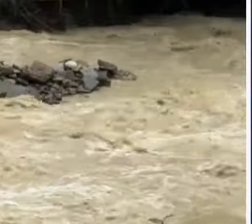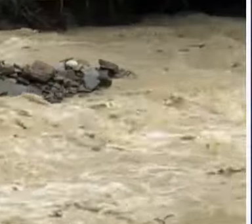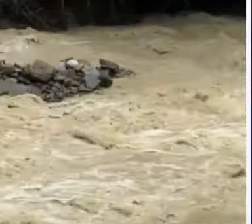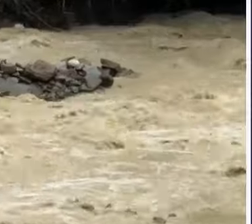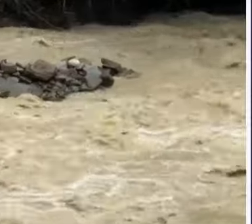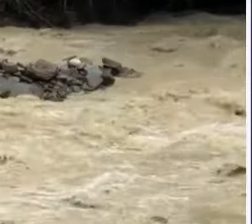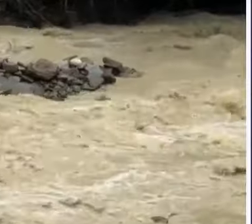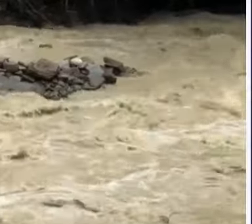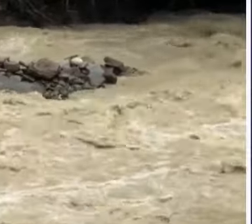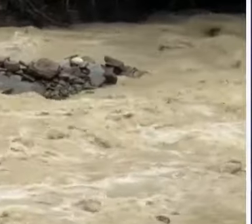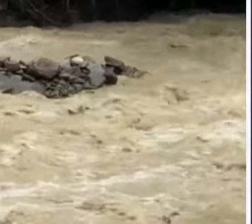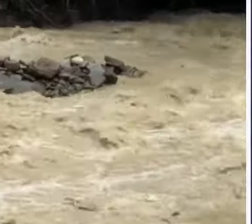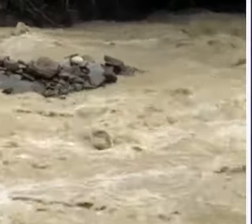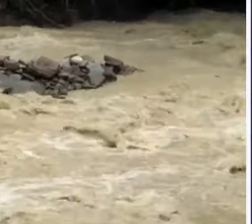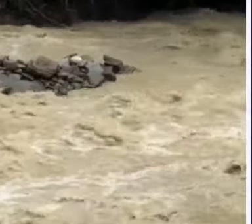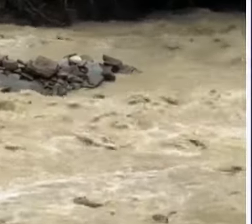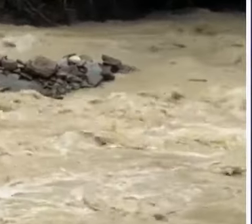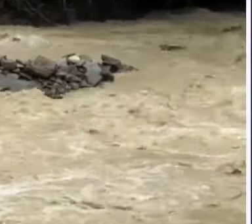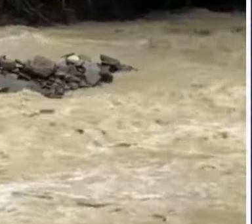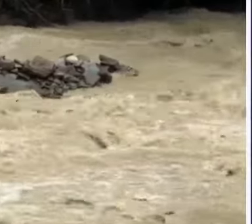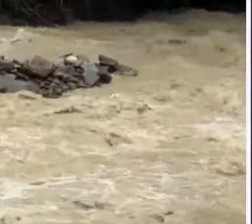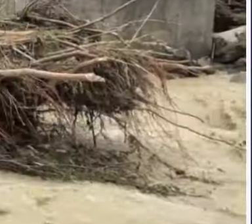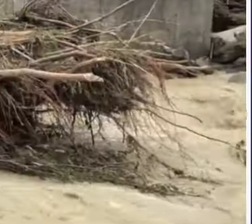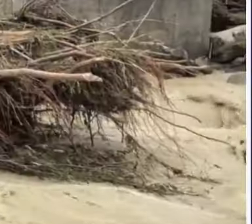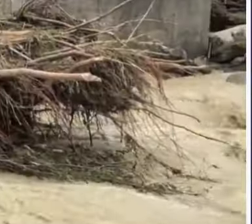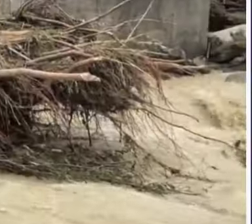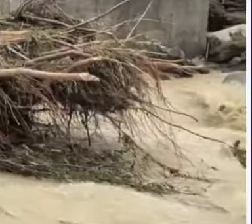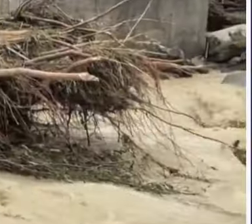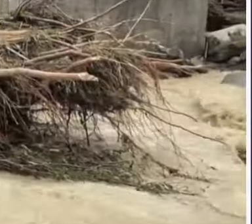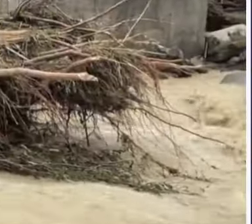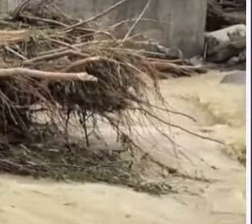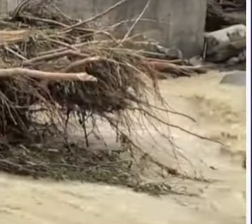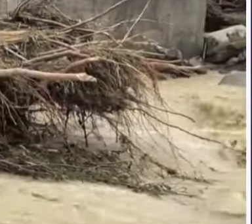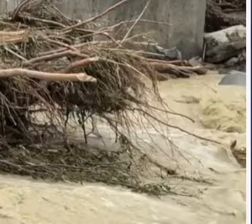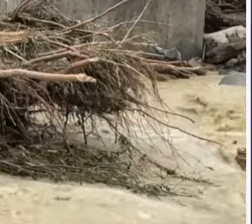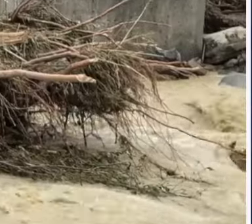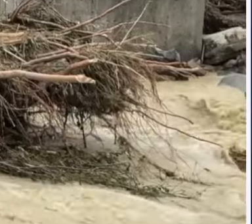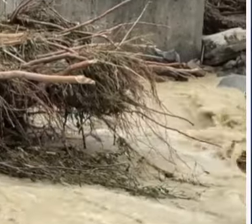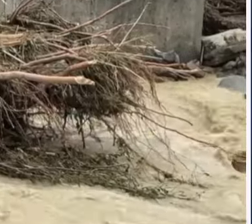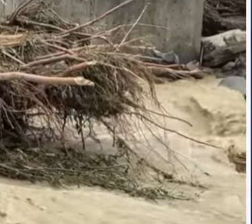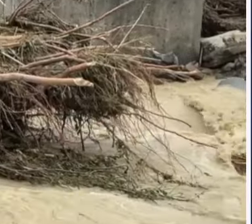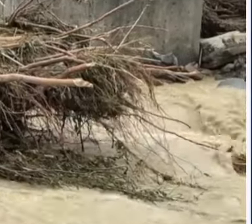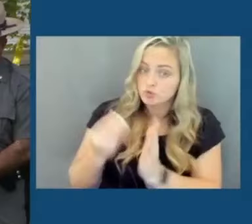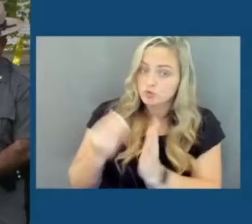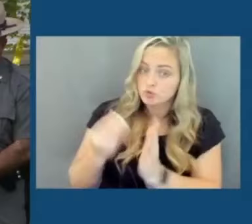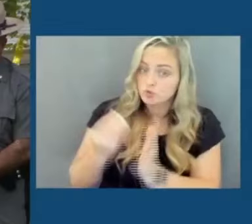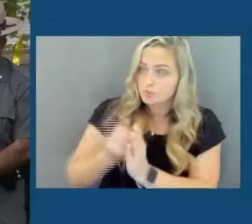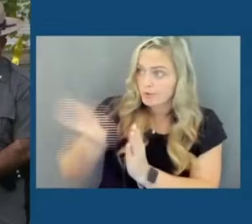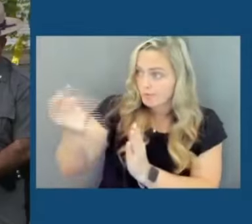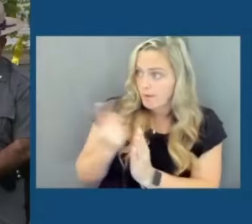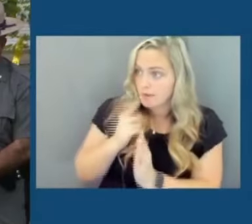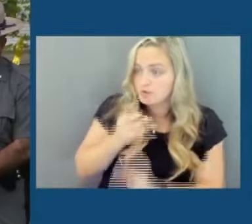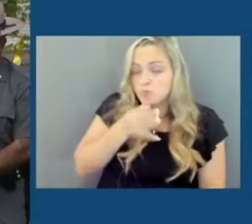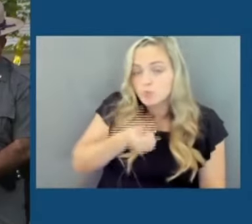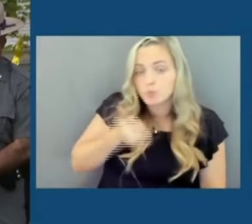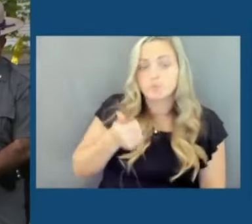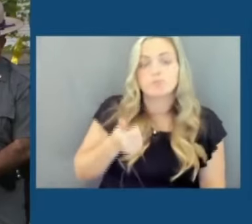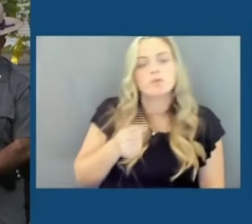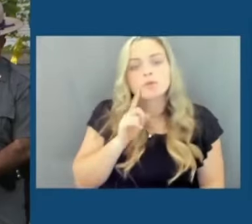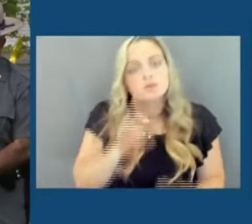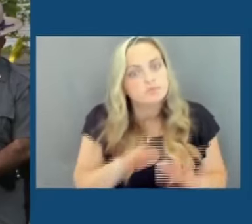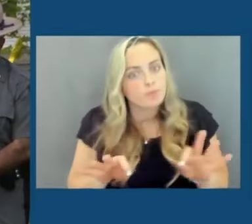to homeowners in several counties, including Allegany, to help with repairs that aren't covered by insurance. It's really